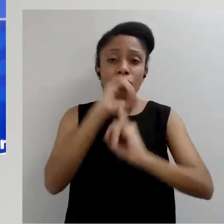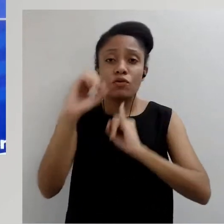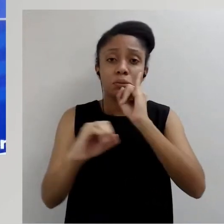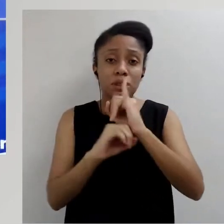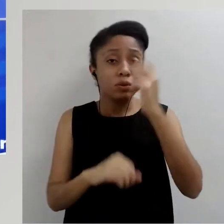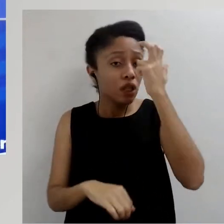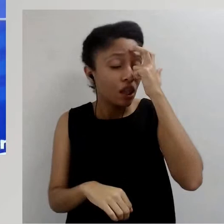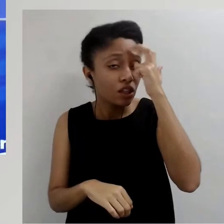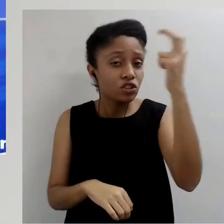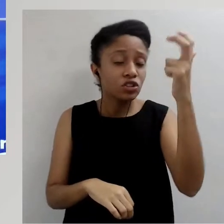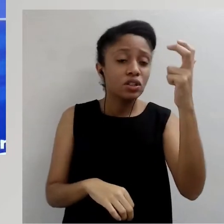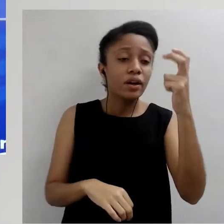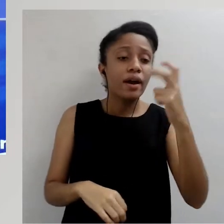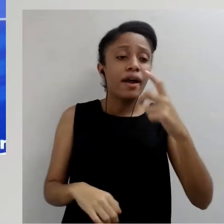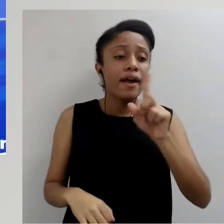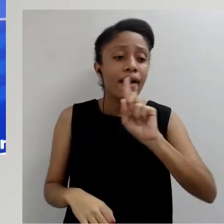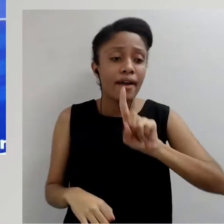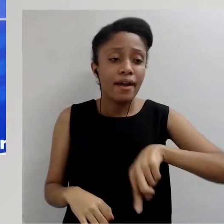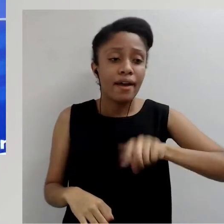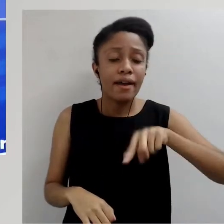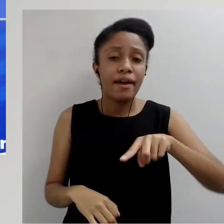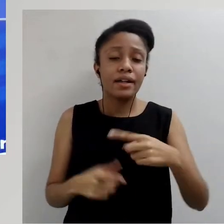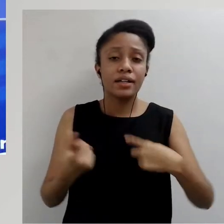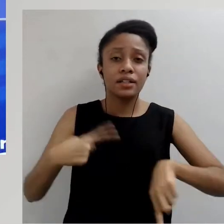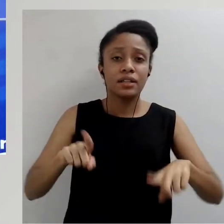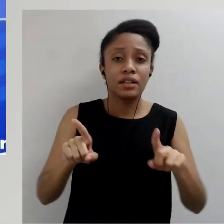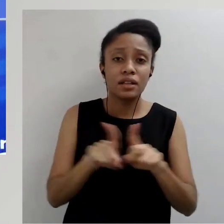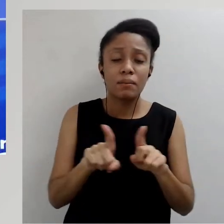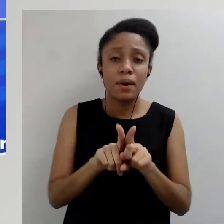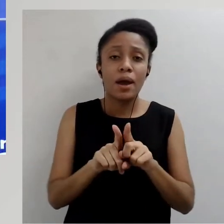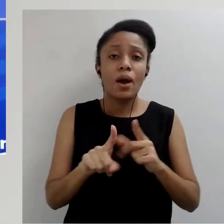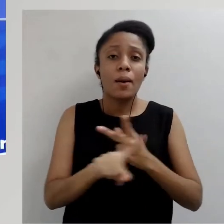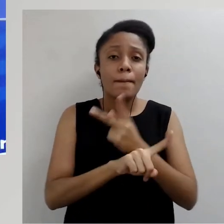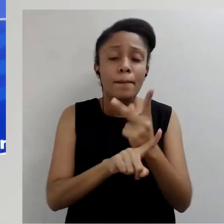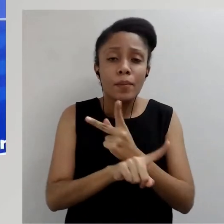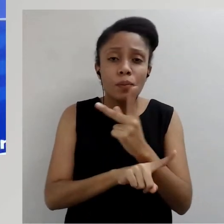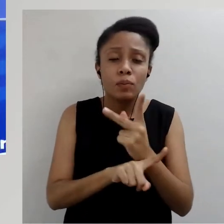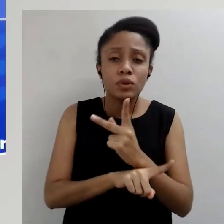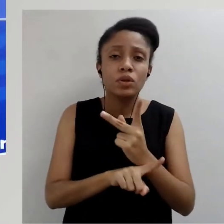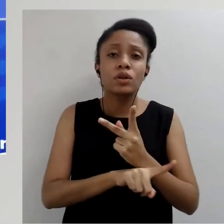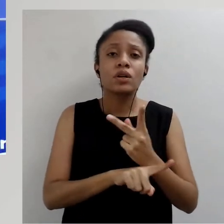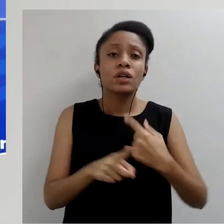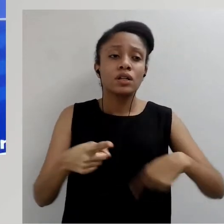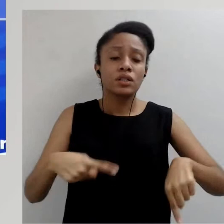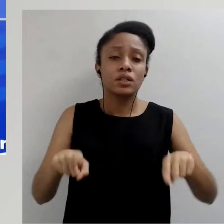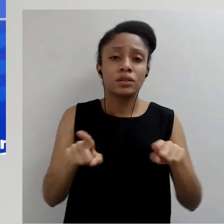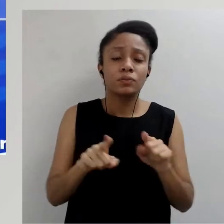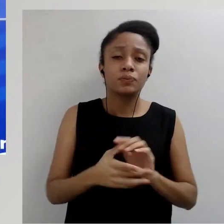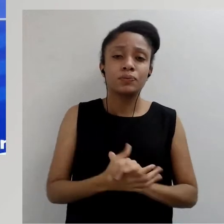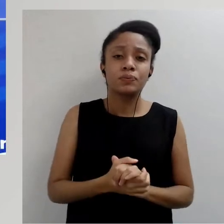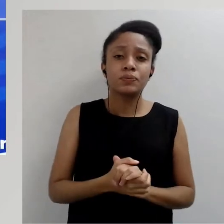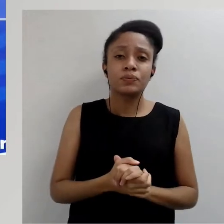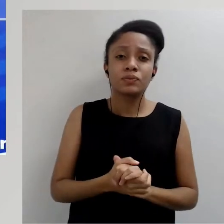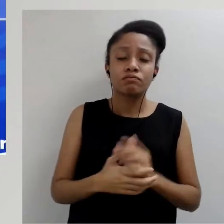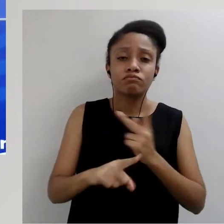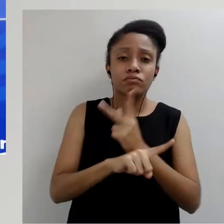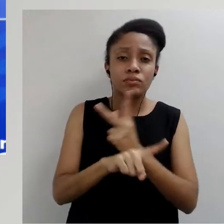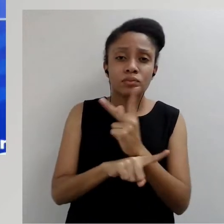to deal with information and intelligence. We believe that you have to try to